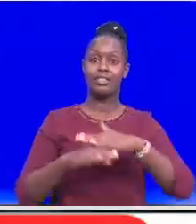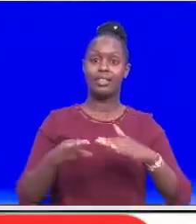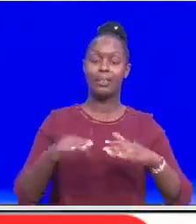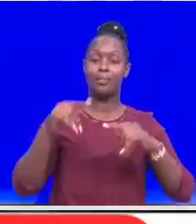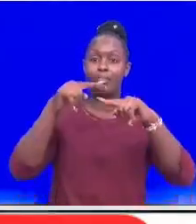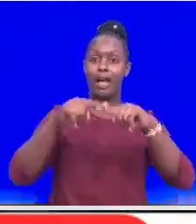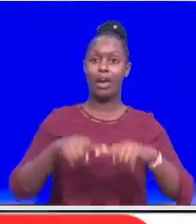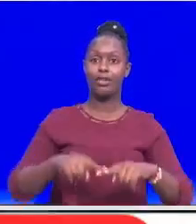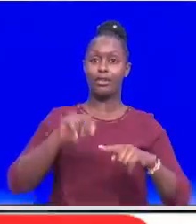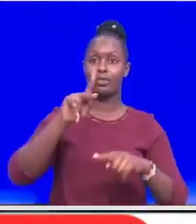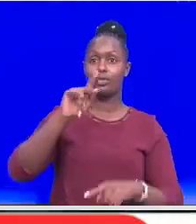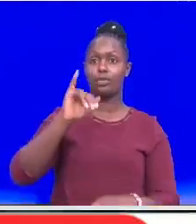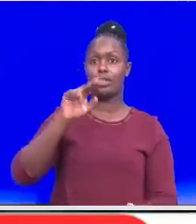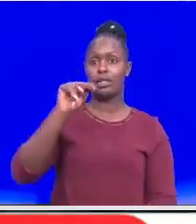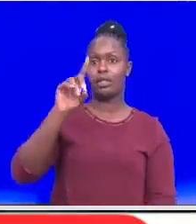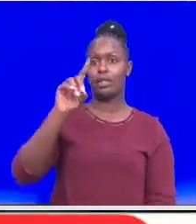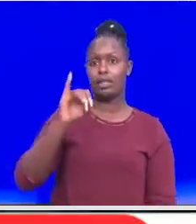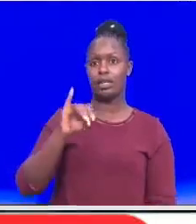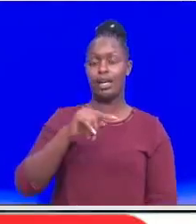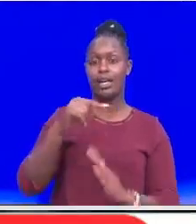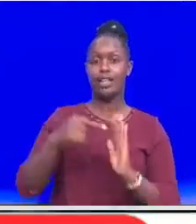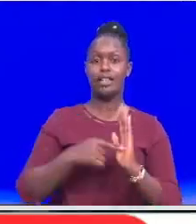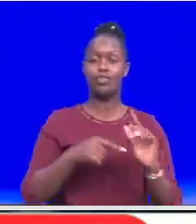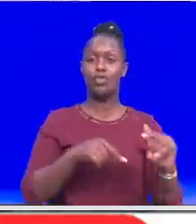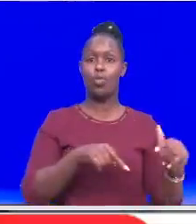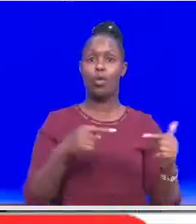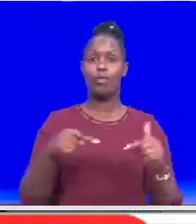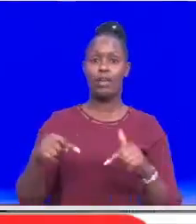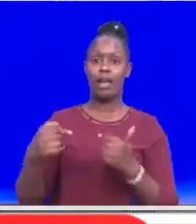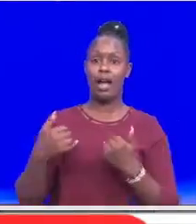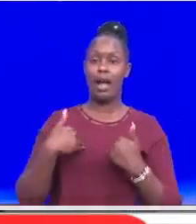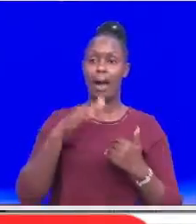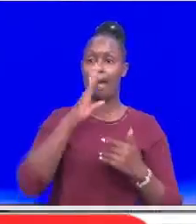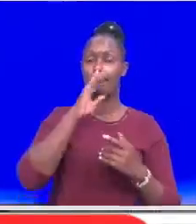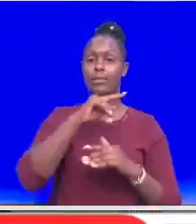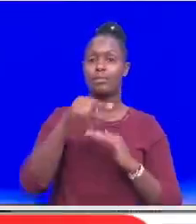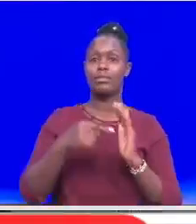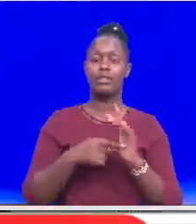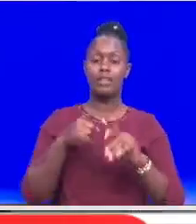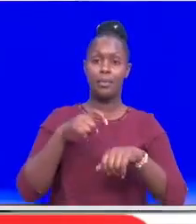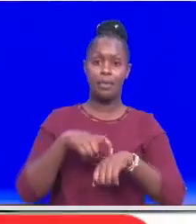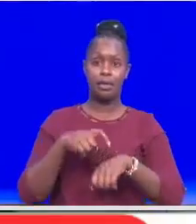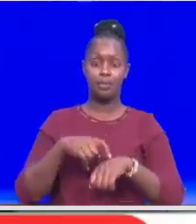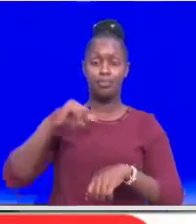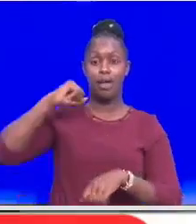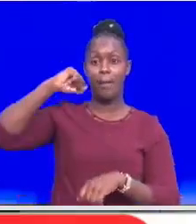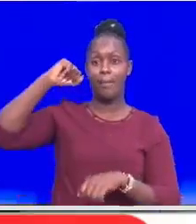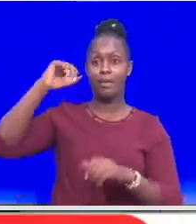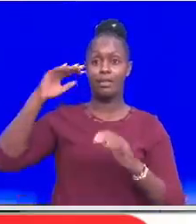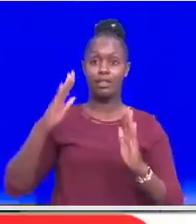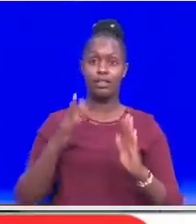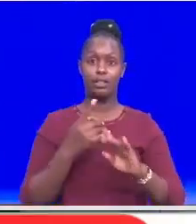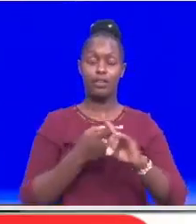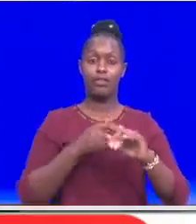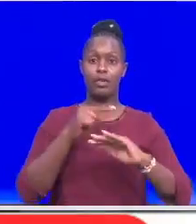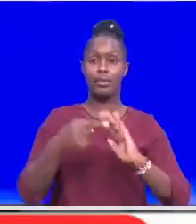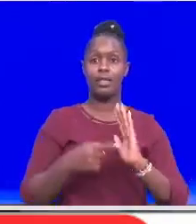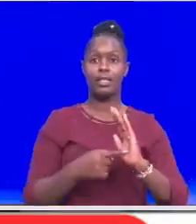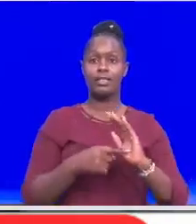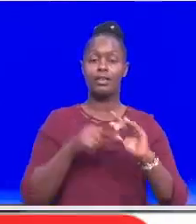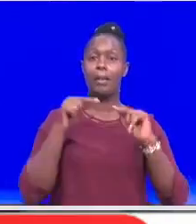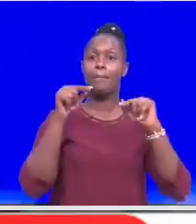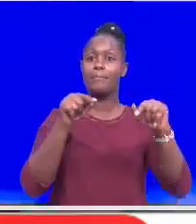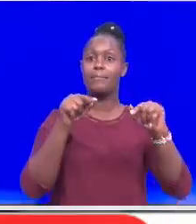to Kindiki, the conflict has been more pronounced during the electioneering periods. Politicians from the region partially blamed over the